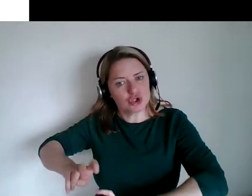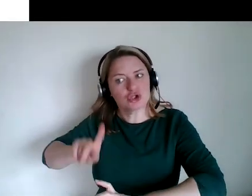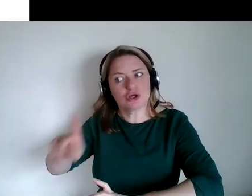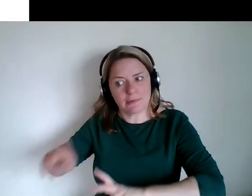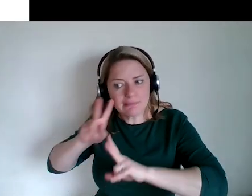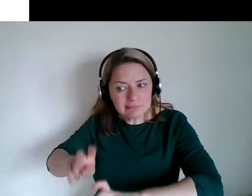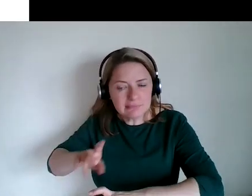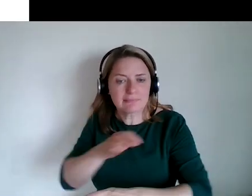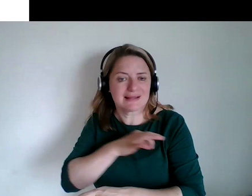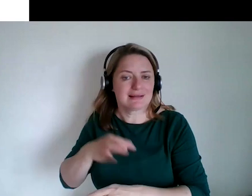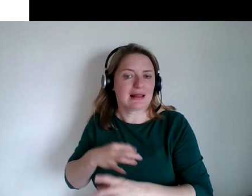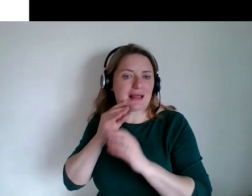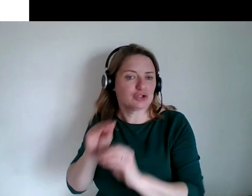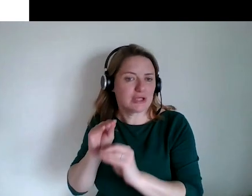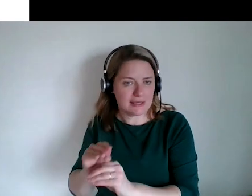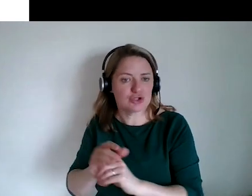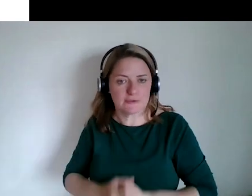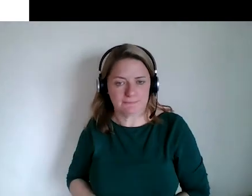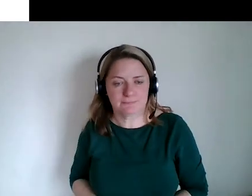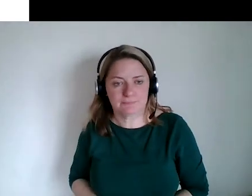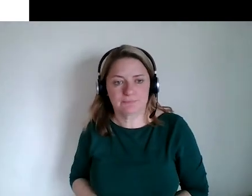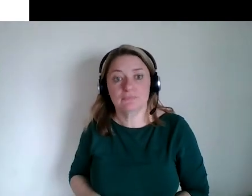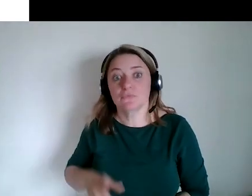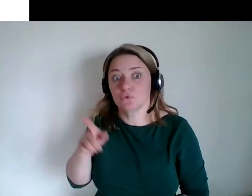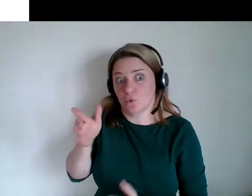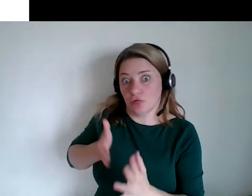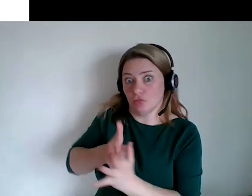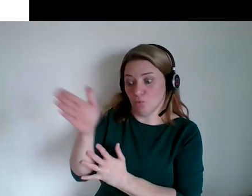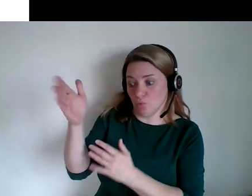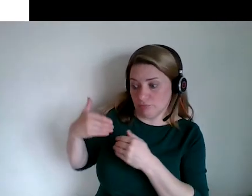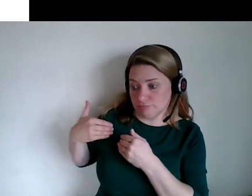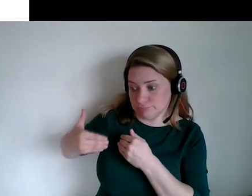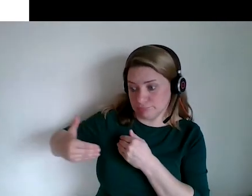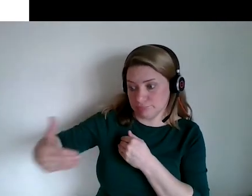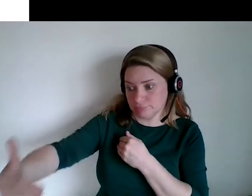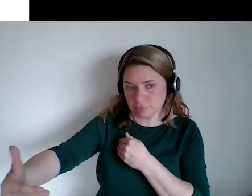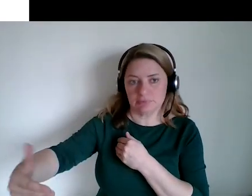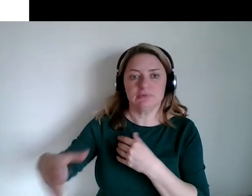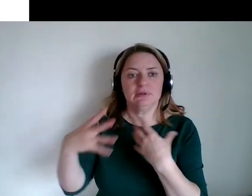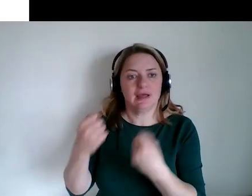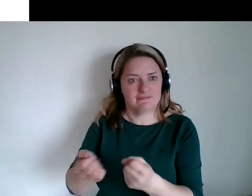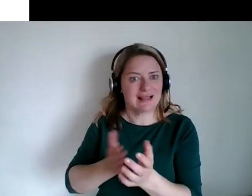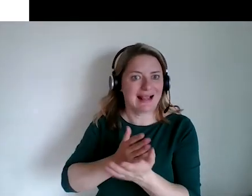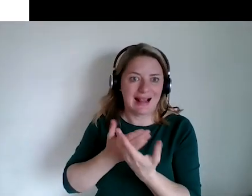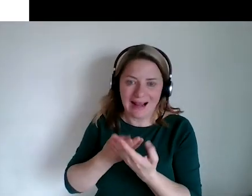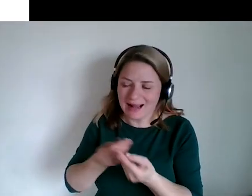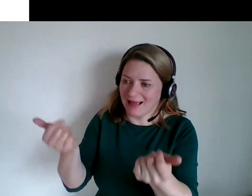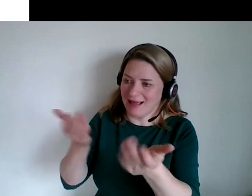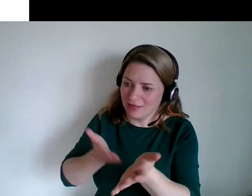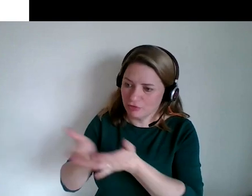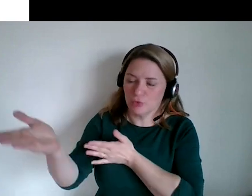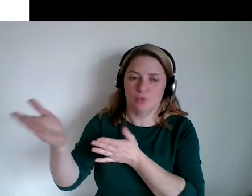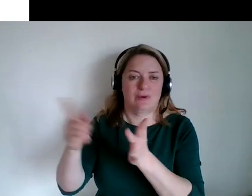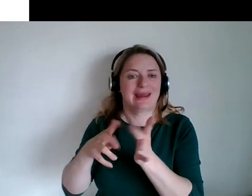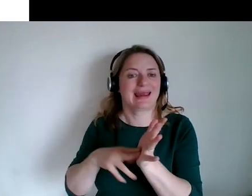education. And with the benefit of the activities through Inc. 1, we have clear direction of travel for Inc. 2, with now